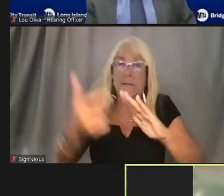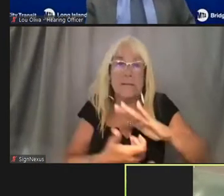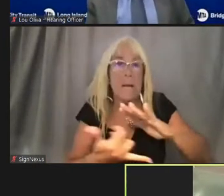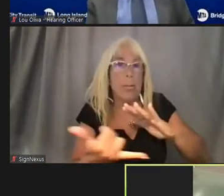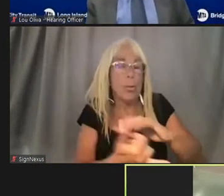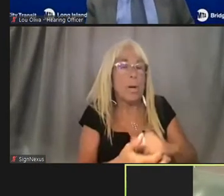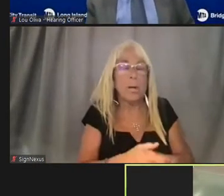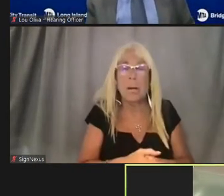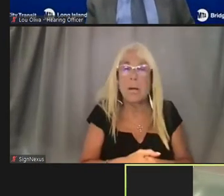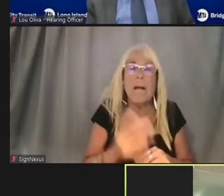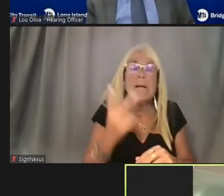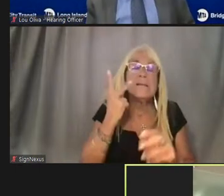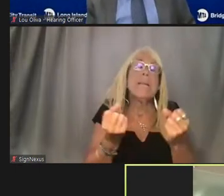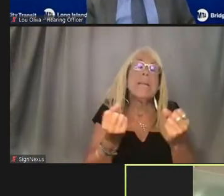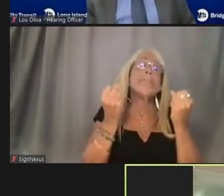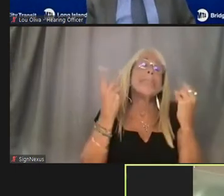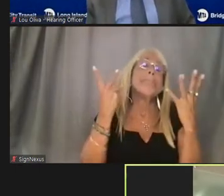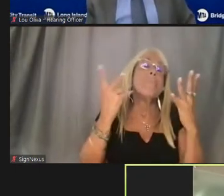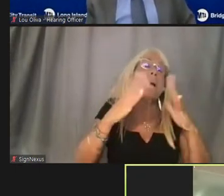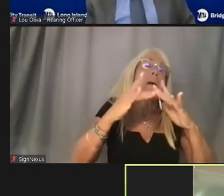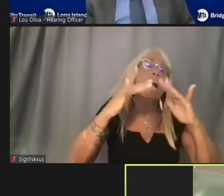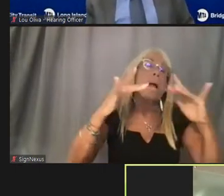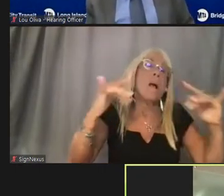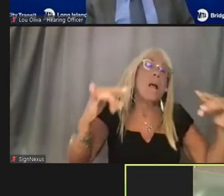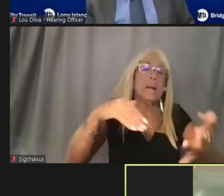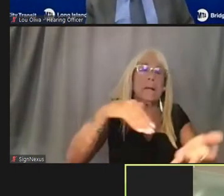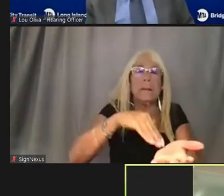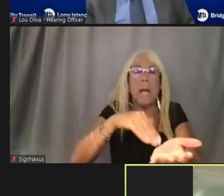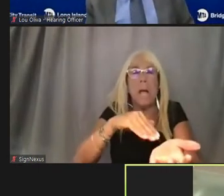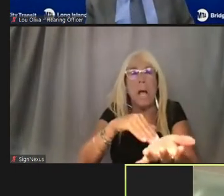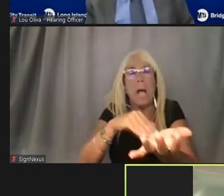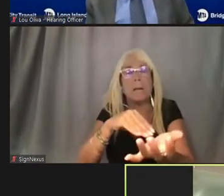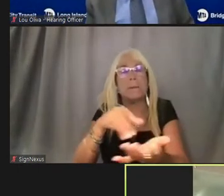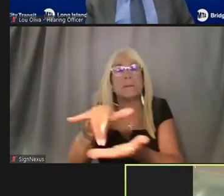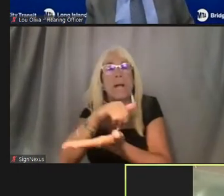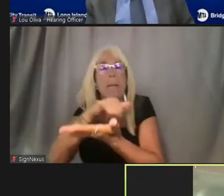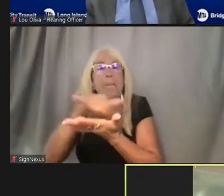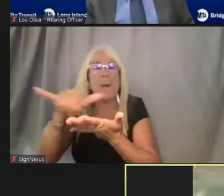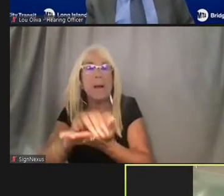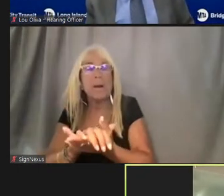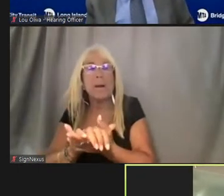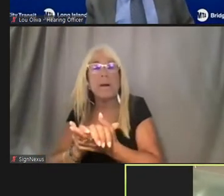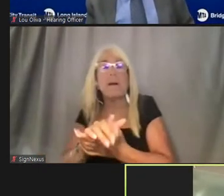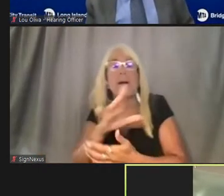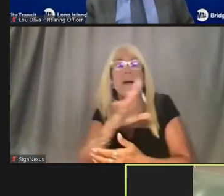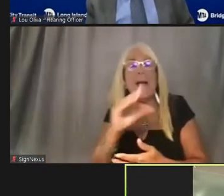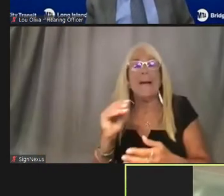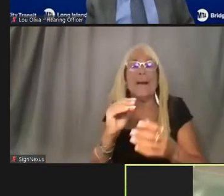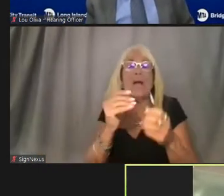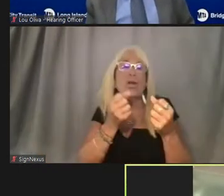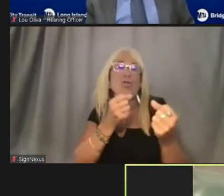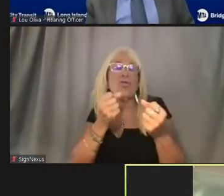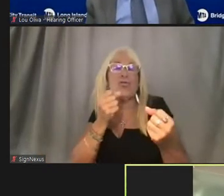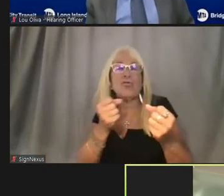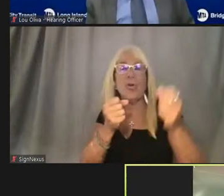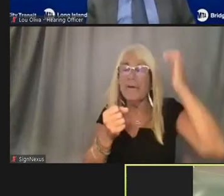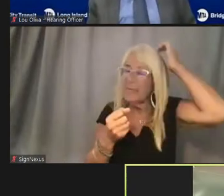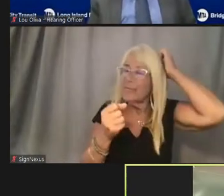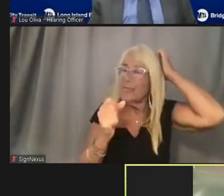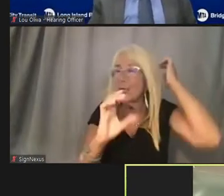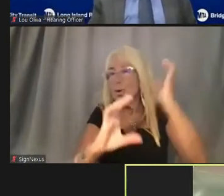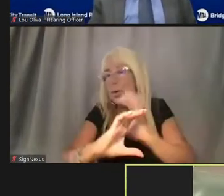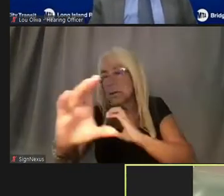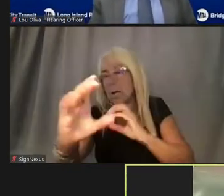see various doctors in Manhattan and I also I travel through the View carry tunnel when I go to see these doctors